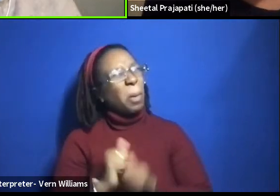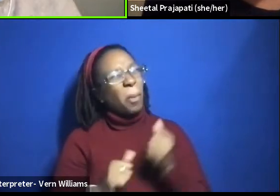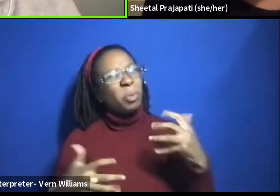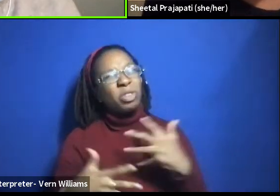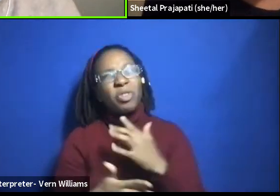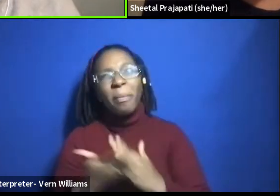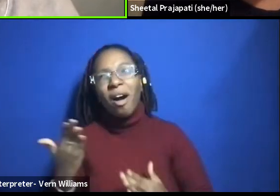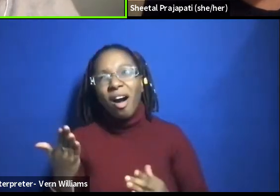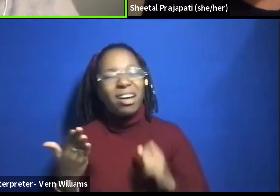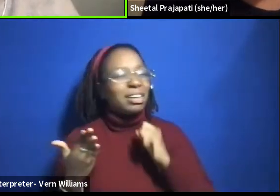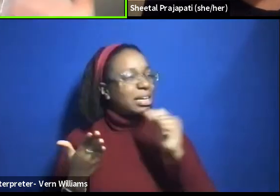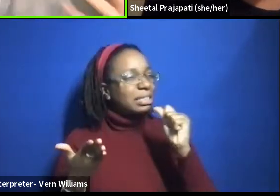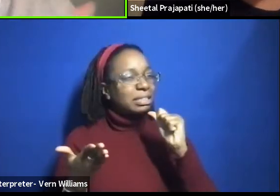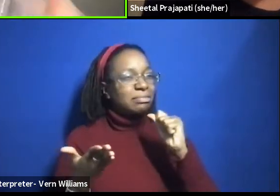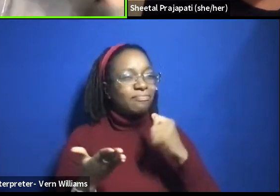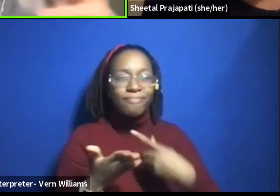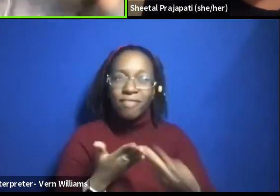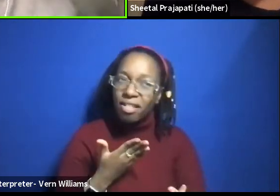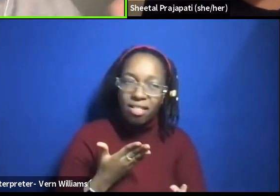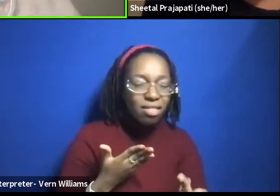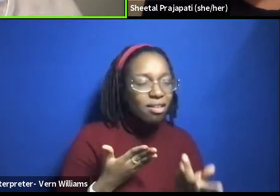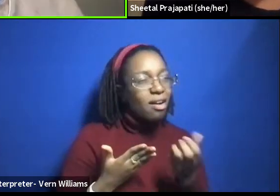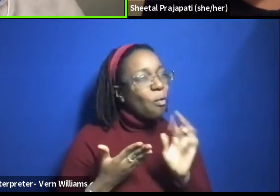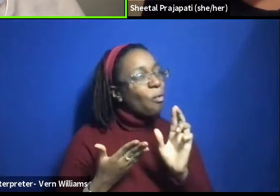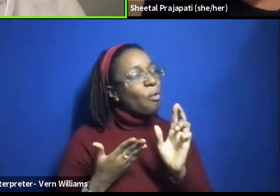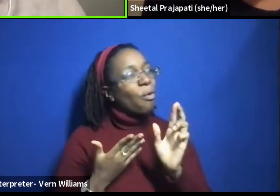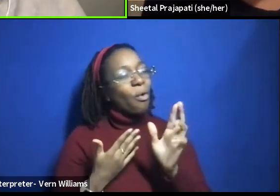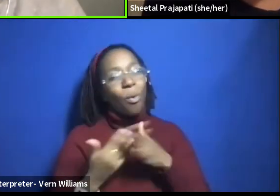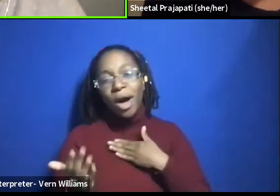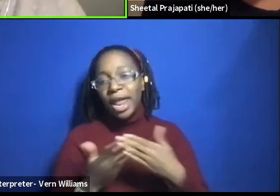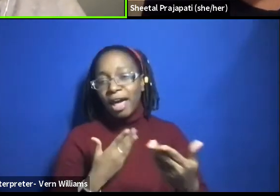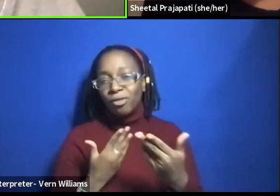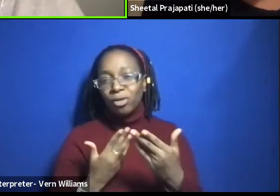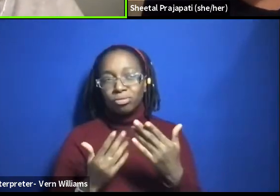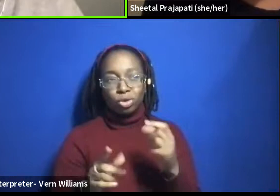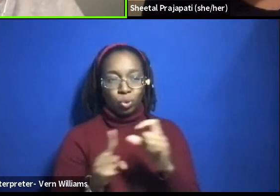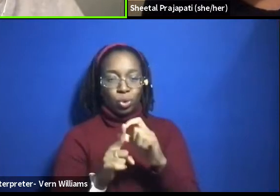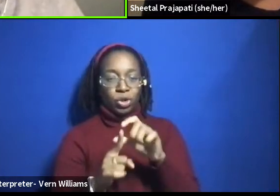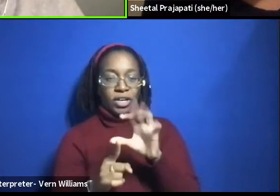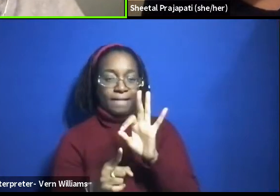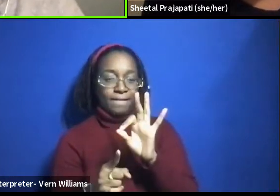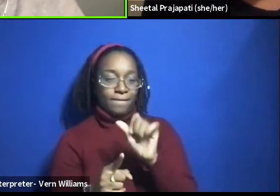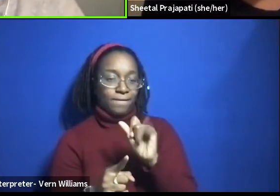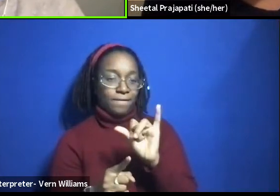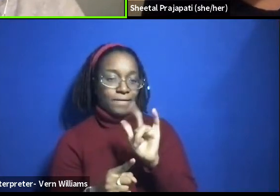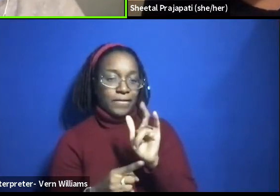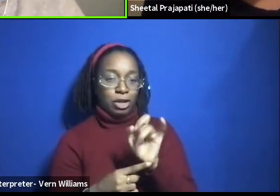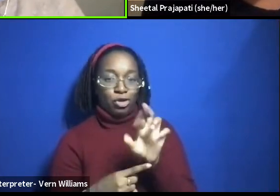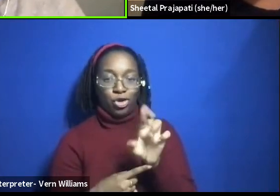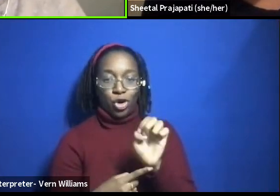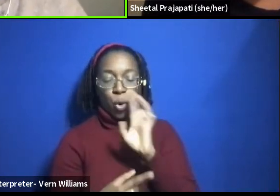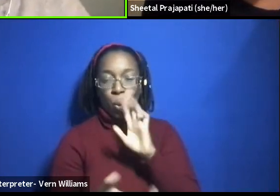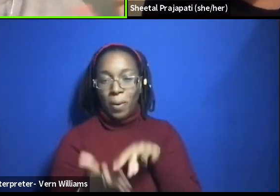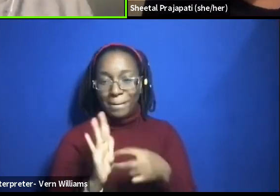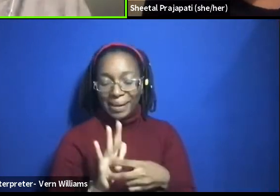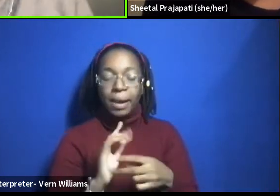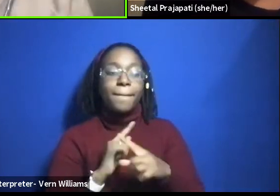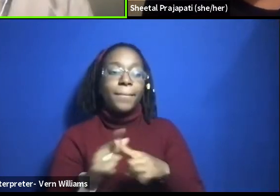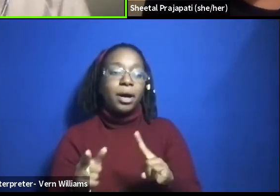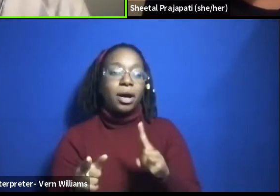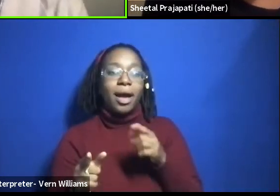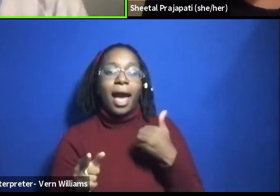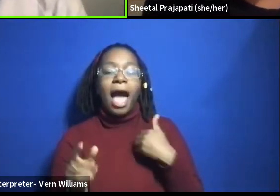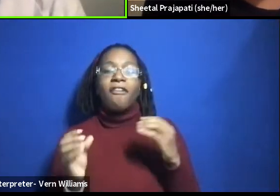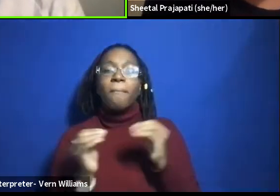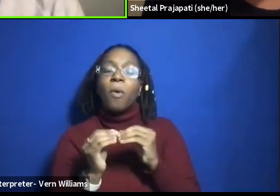not failing or whatever failure it might mean, but it's falling into an academic pattern. Like becoming like